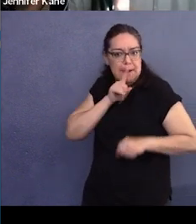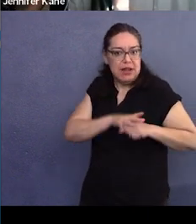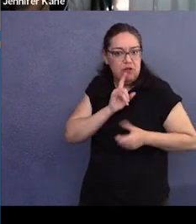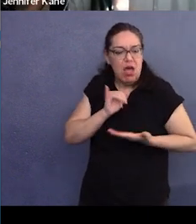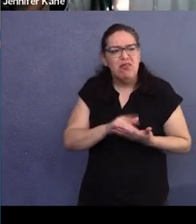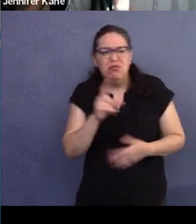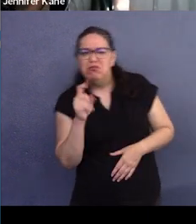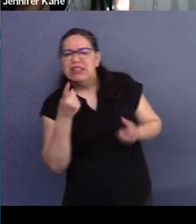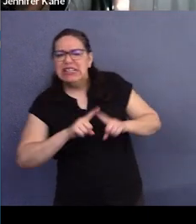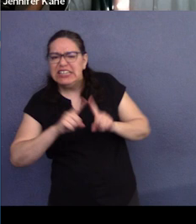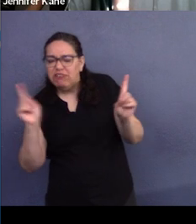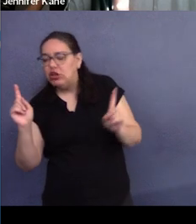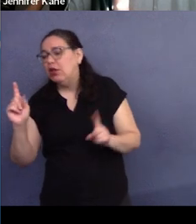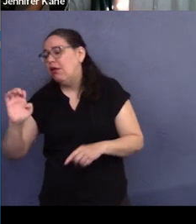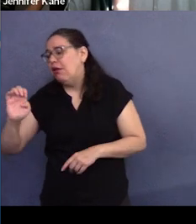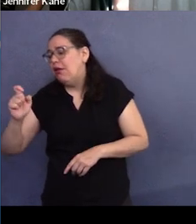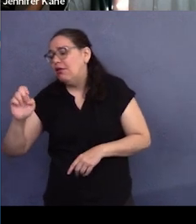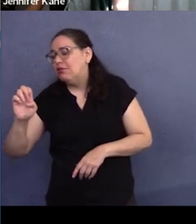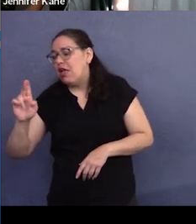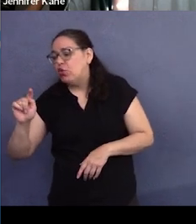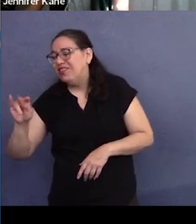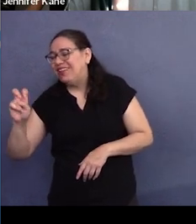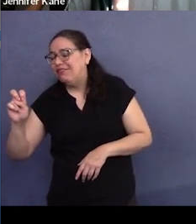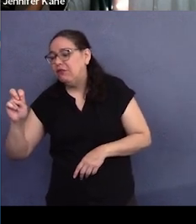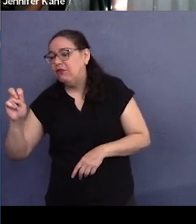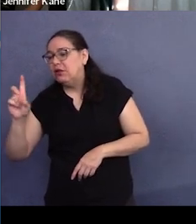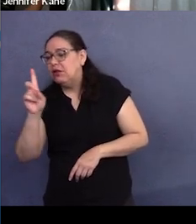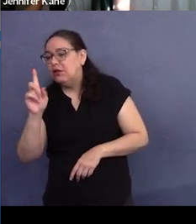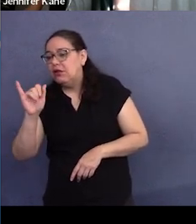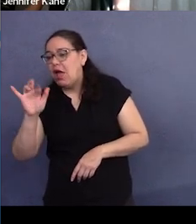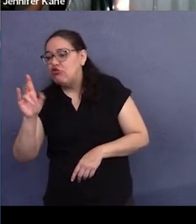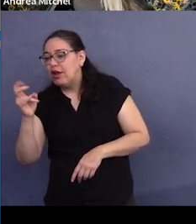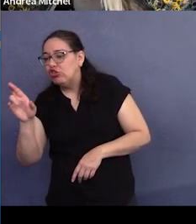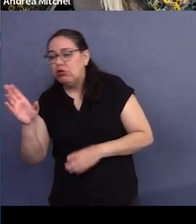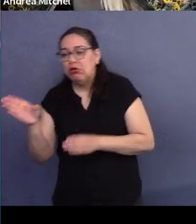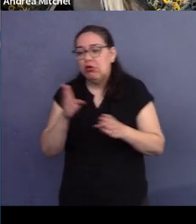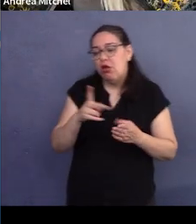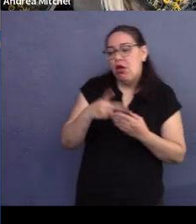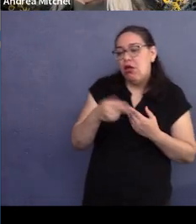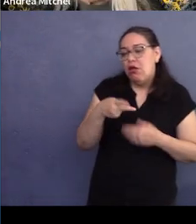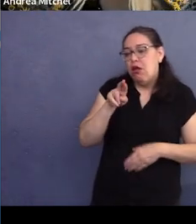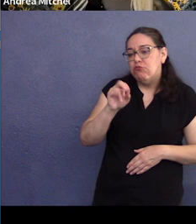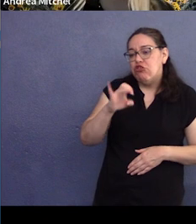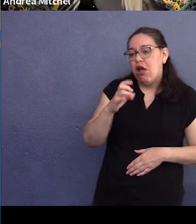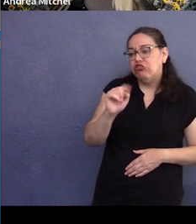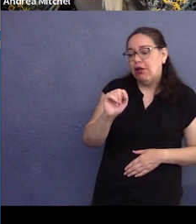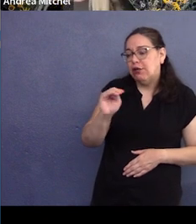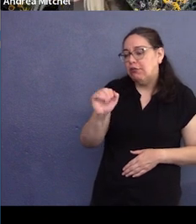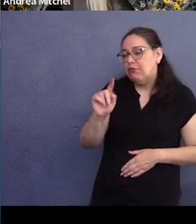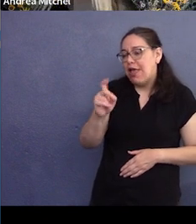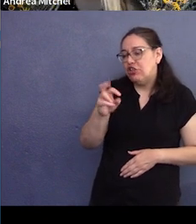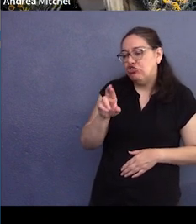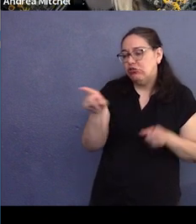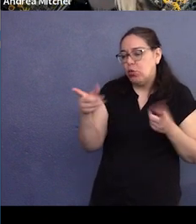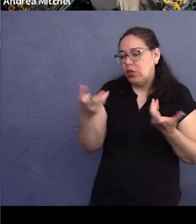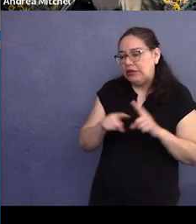an executive director, project manager, if there's only one project? Hopefully there won't be only one project. Hopefully you'll have